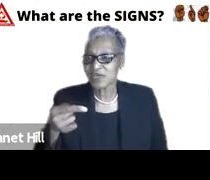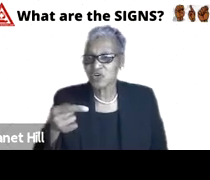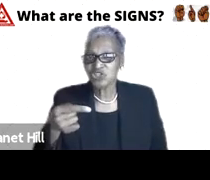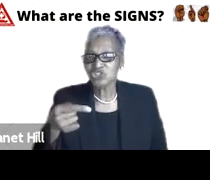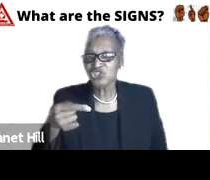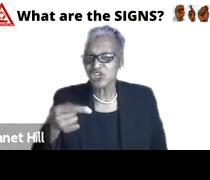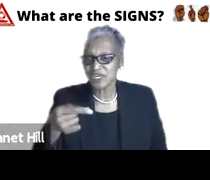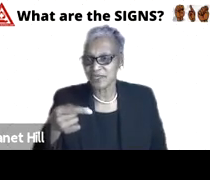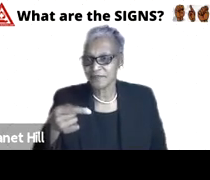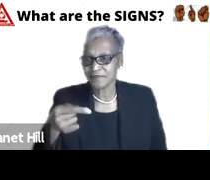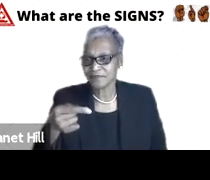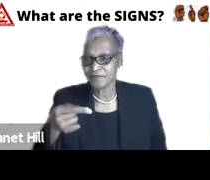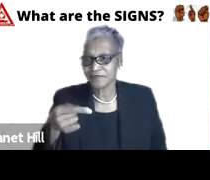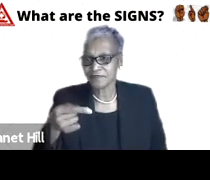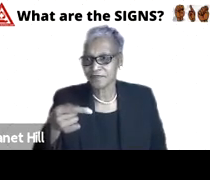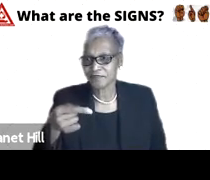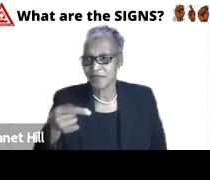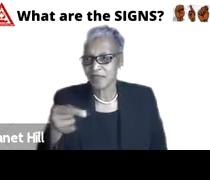This is the letter G.